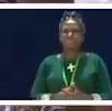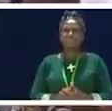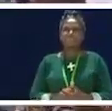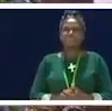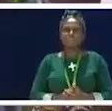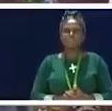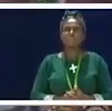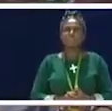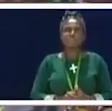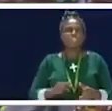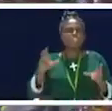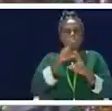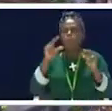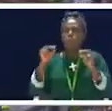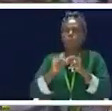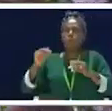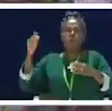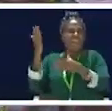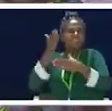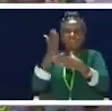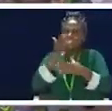I said, no more affliction.